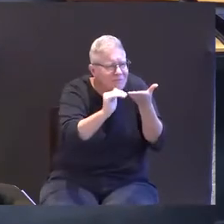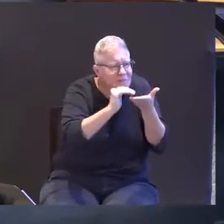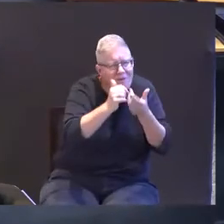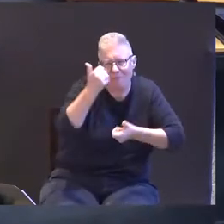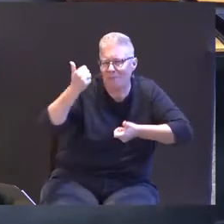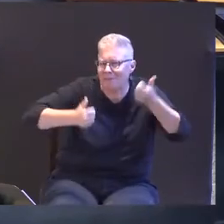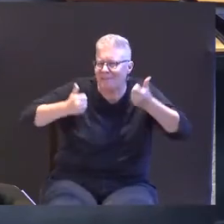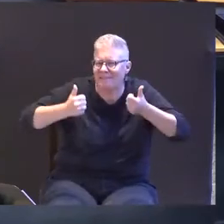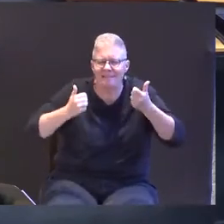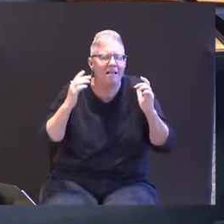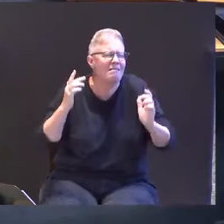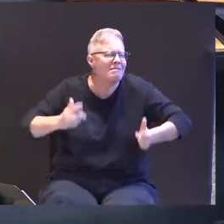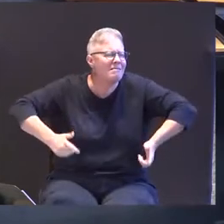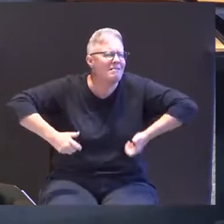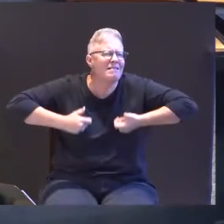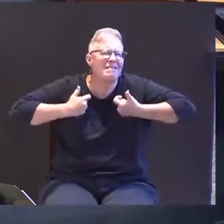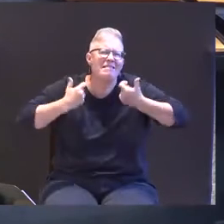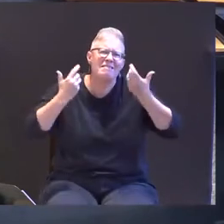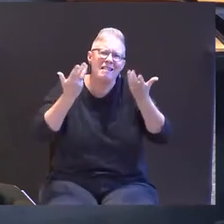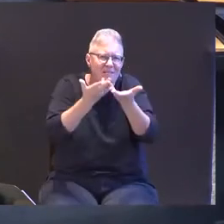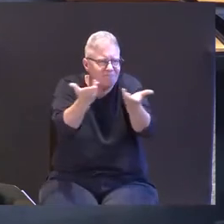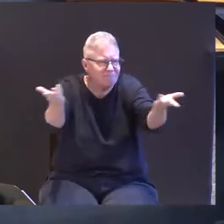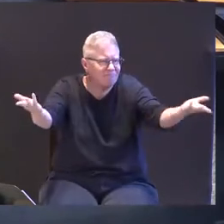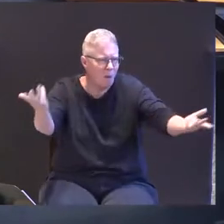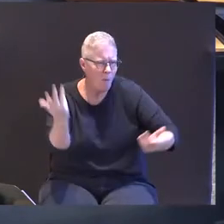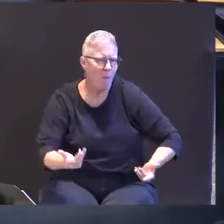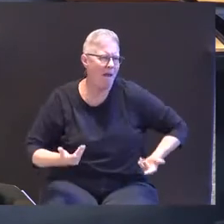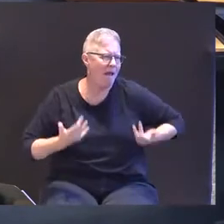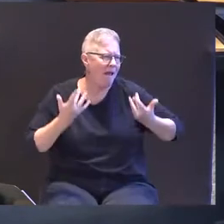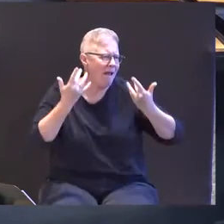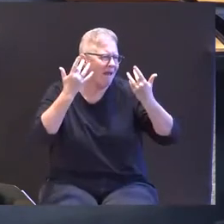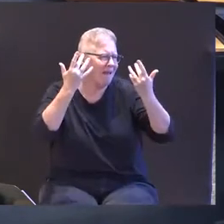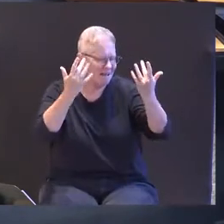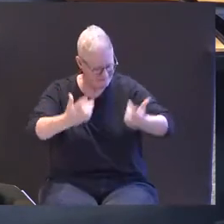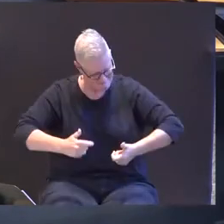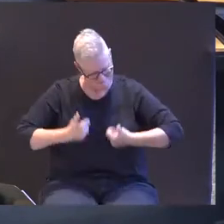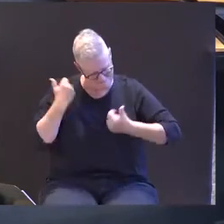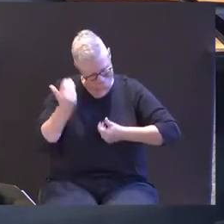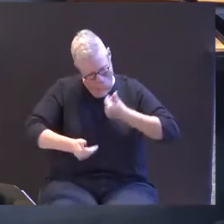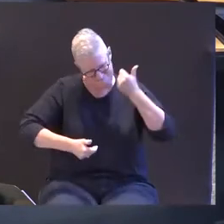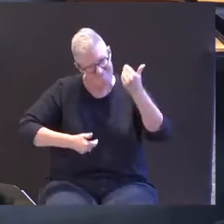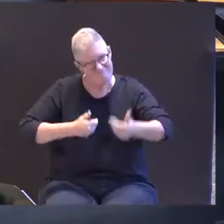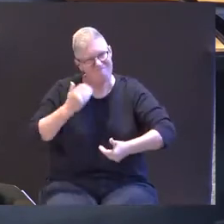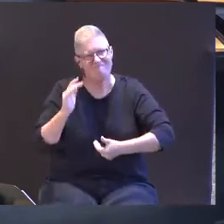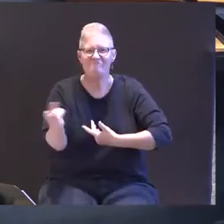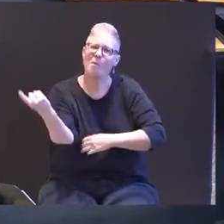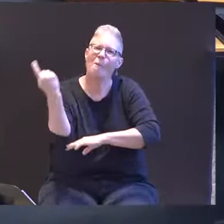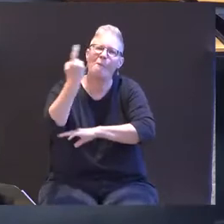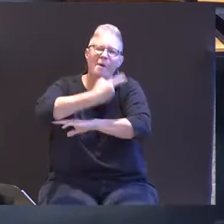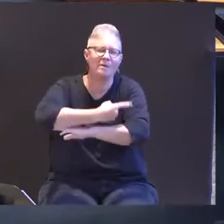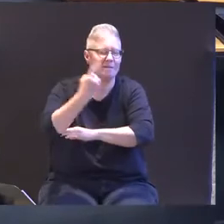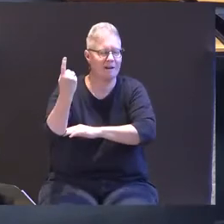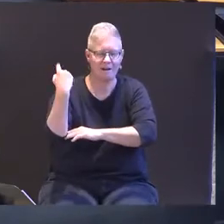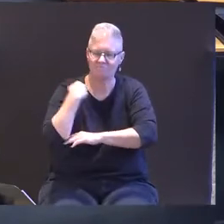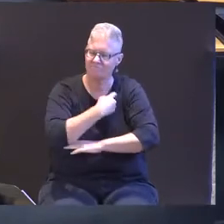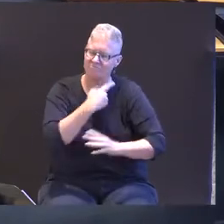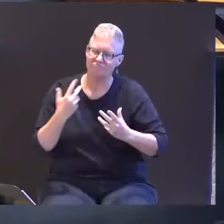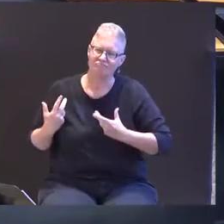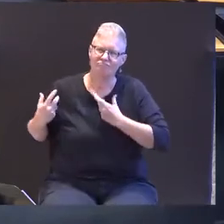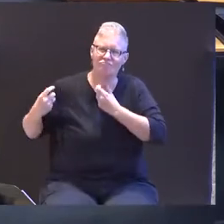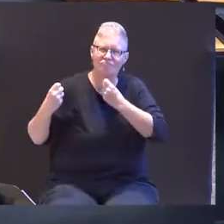life waiting to be lived when one day we're brave